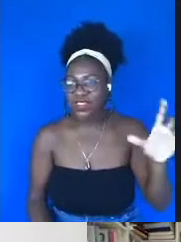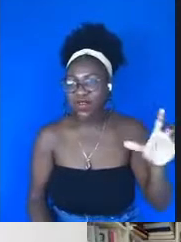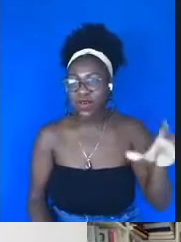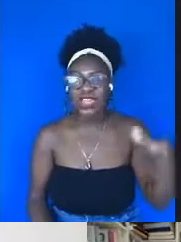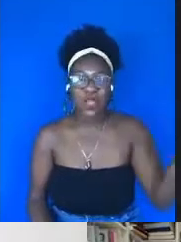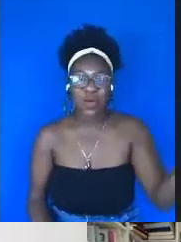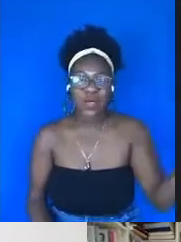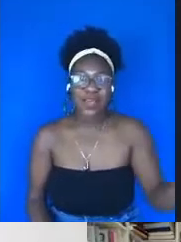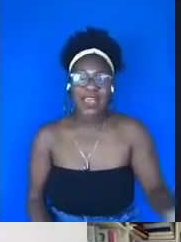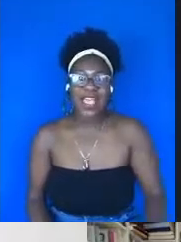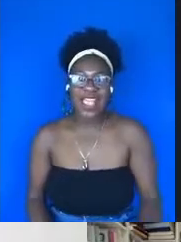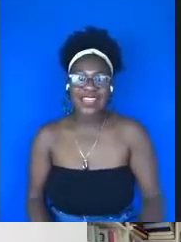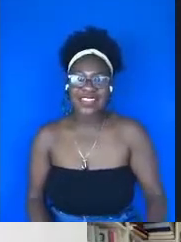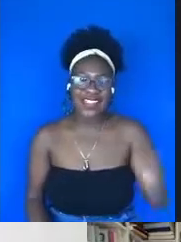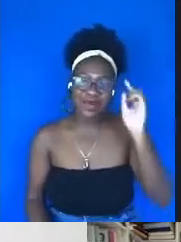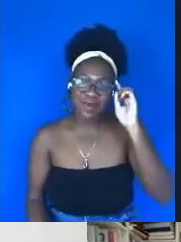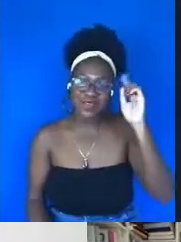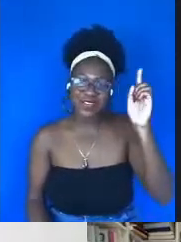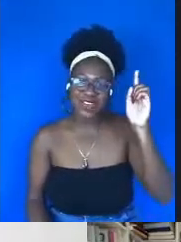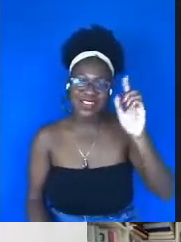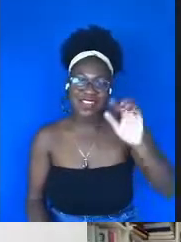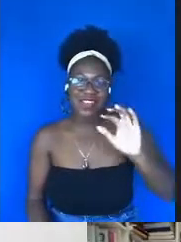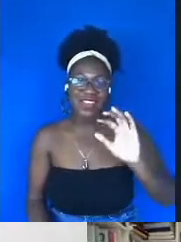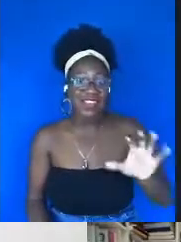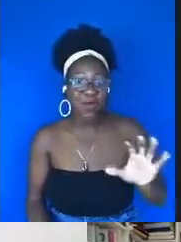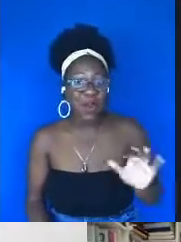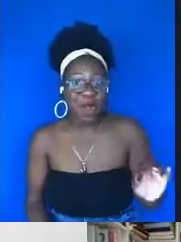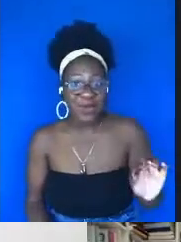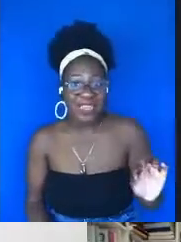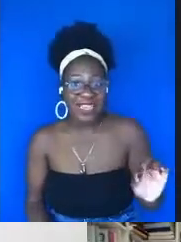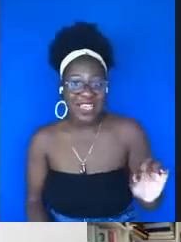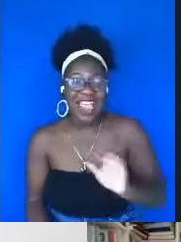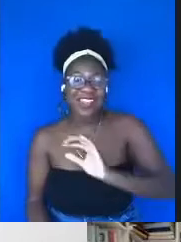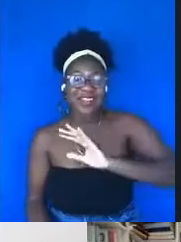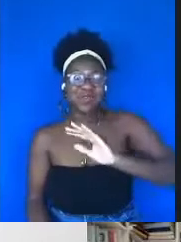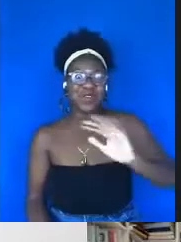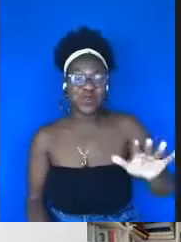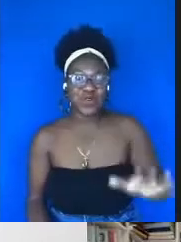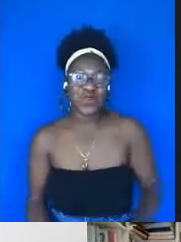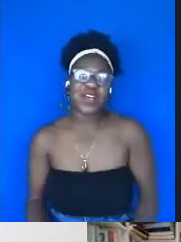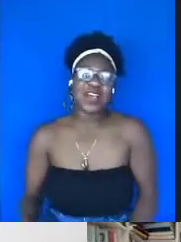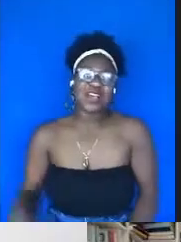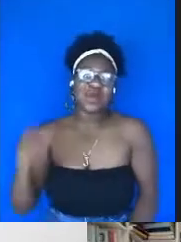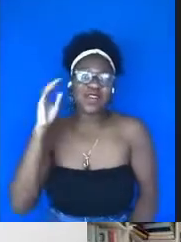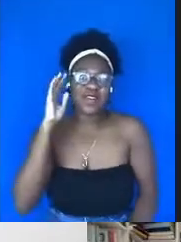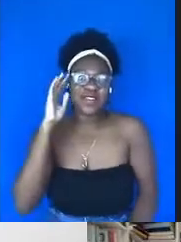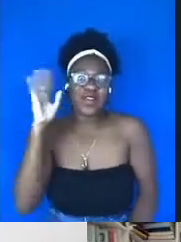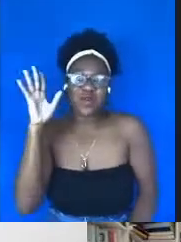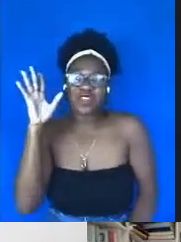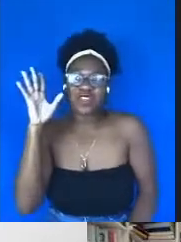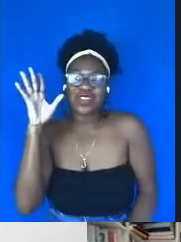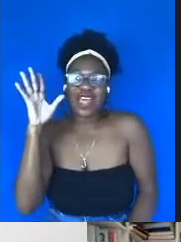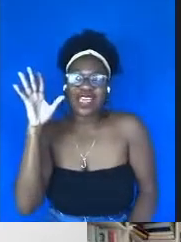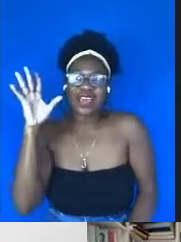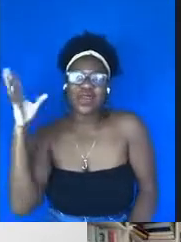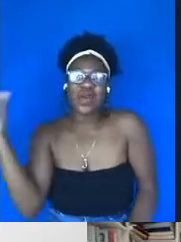I know it's a song for Ilegua. And that was my first, and it's this like 6-part harmony and it's beautiful. So my first